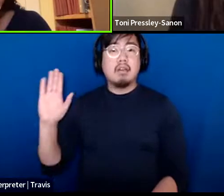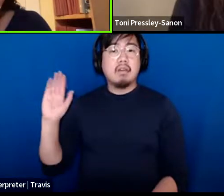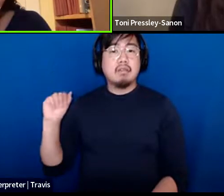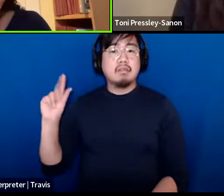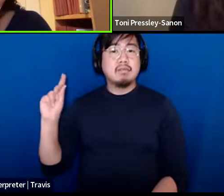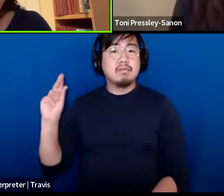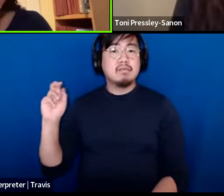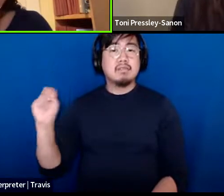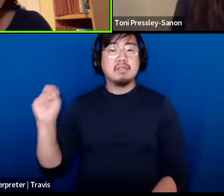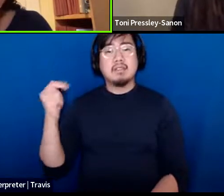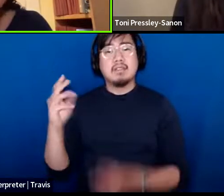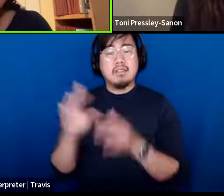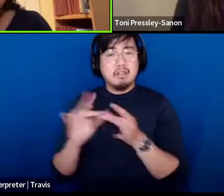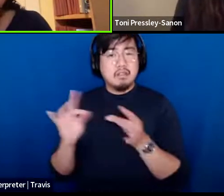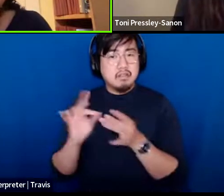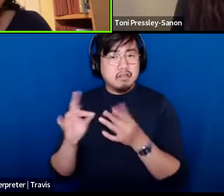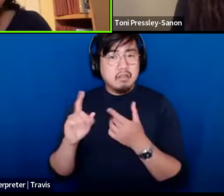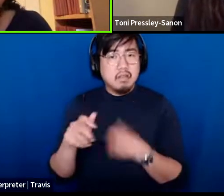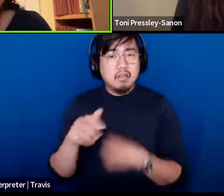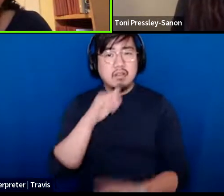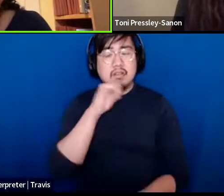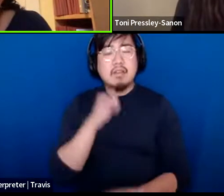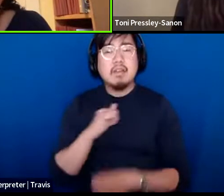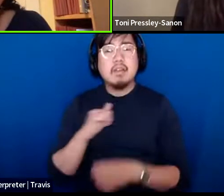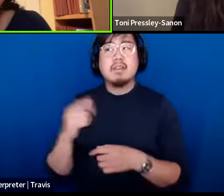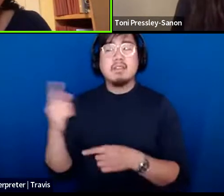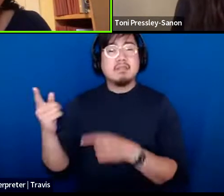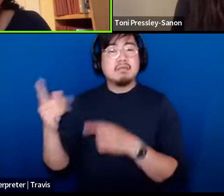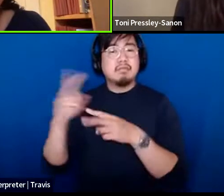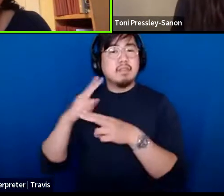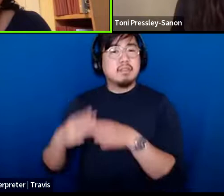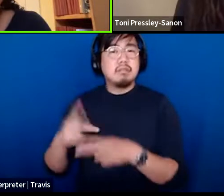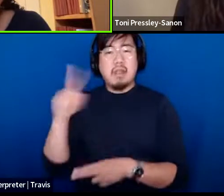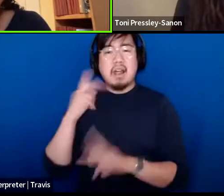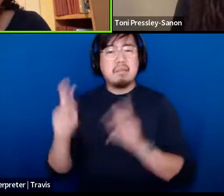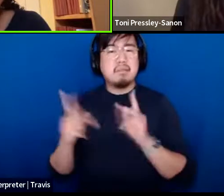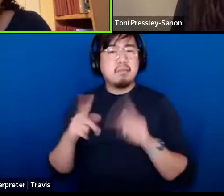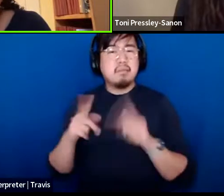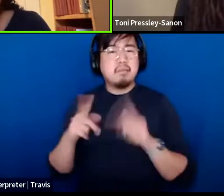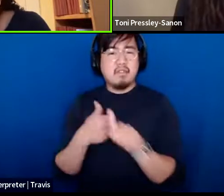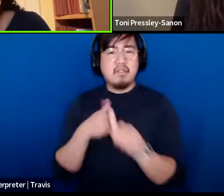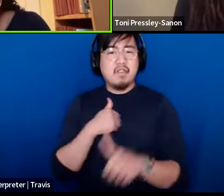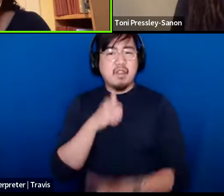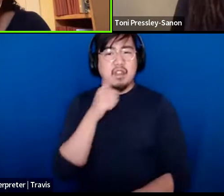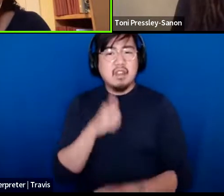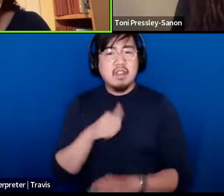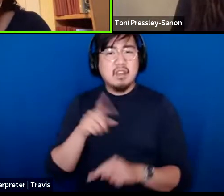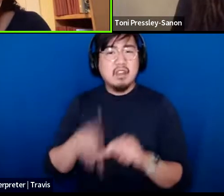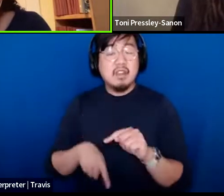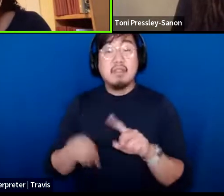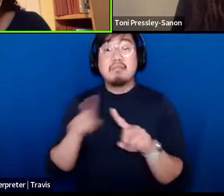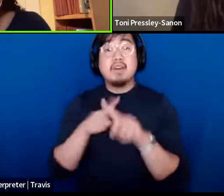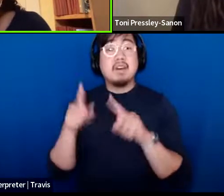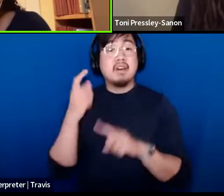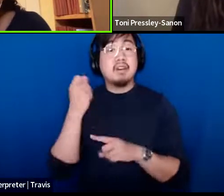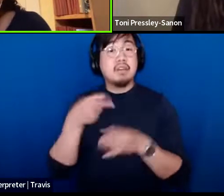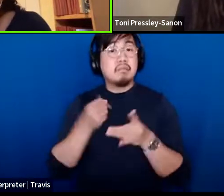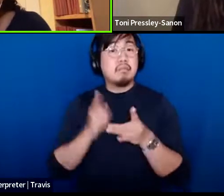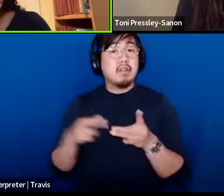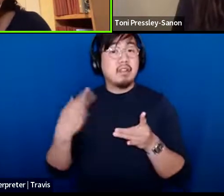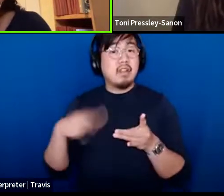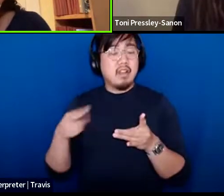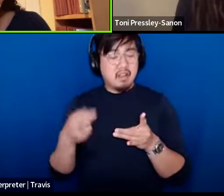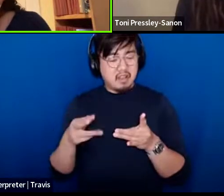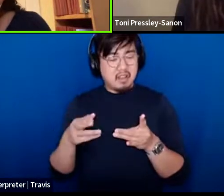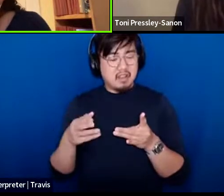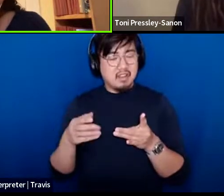our suffering. But I also think he does go deeper, and I think this is what Buddhism gives us, is the tools to turn towards our suffering